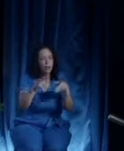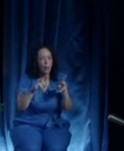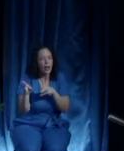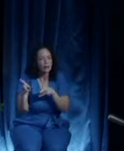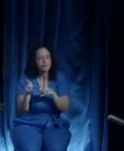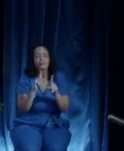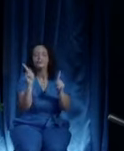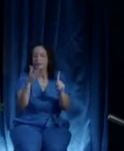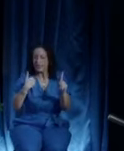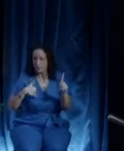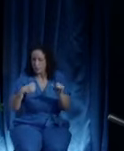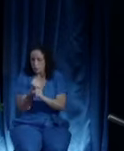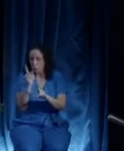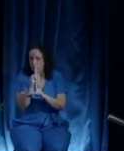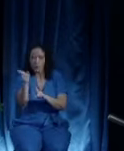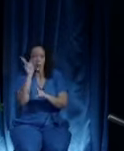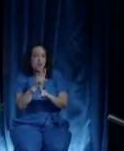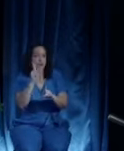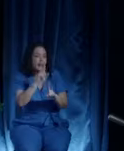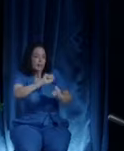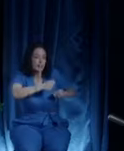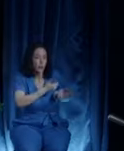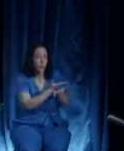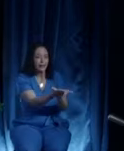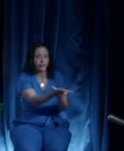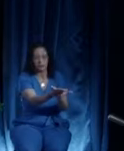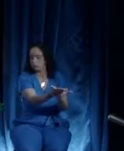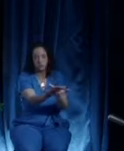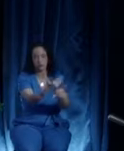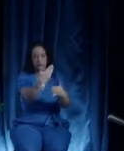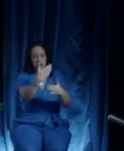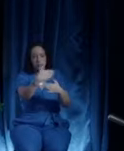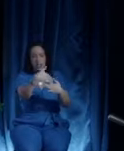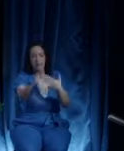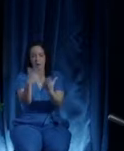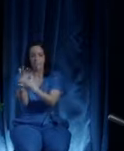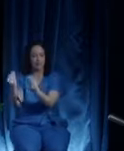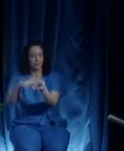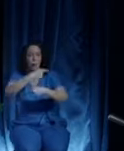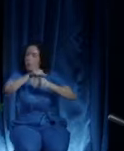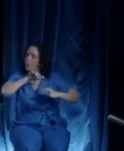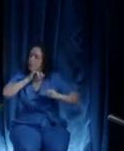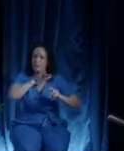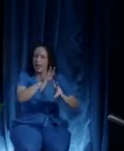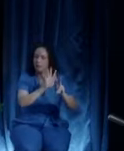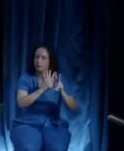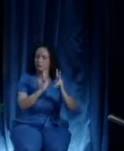women doing? Because ladies-in-waiting are never not there. They're always there. And they have this